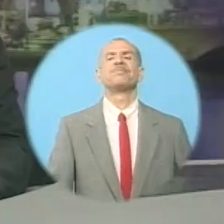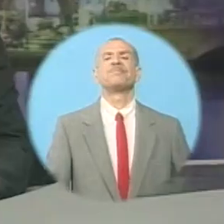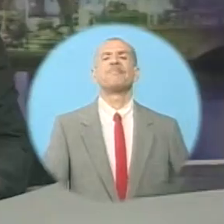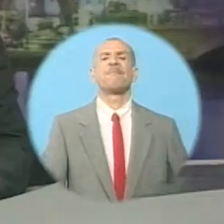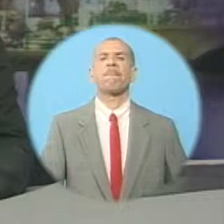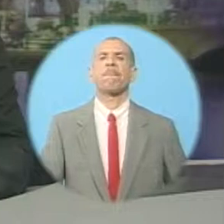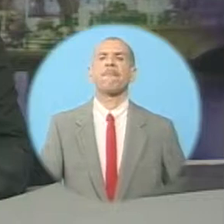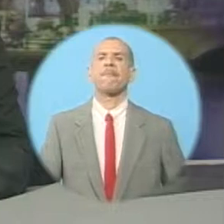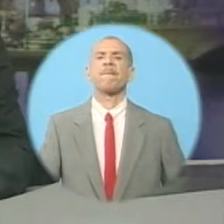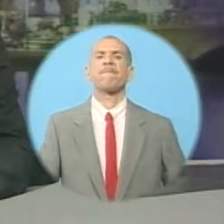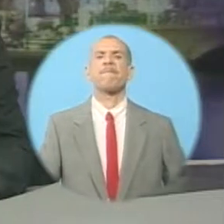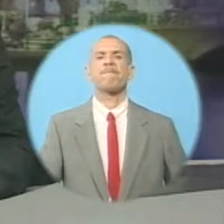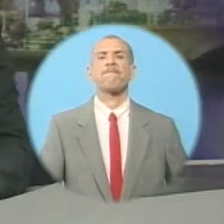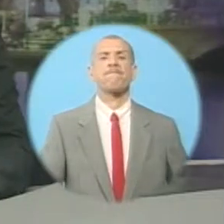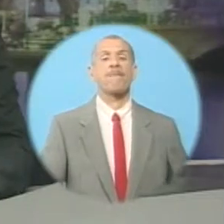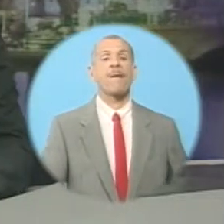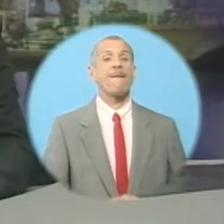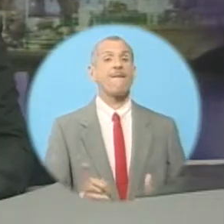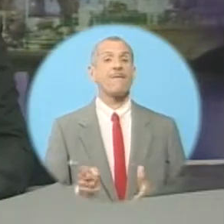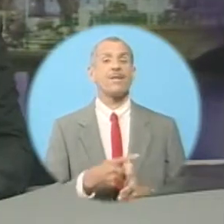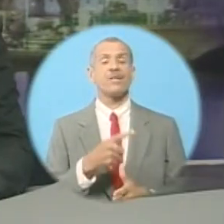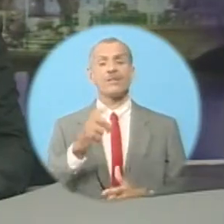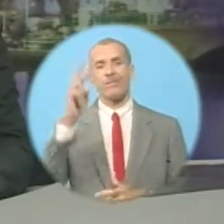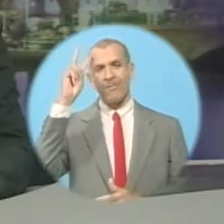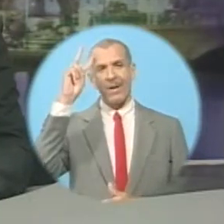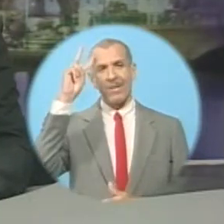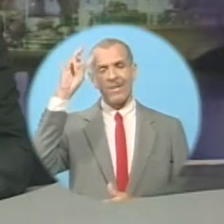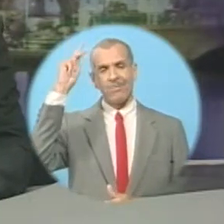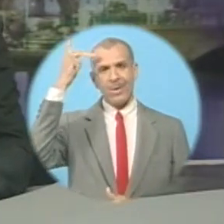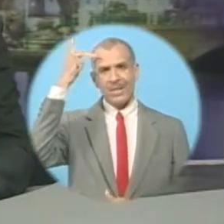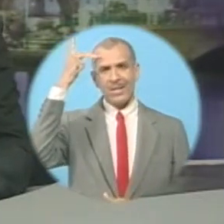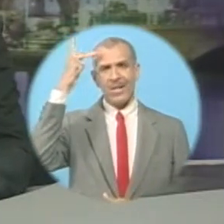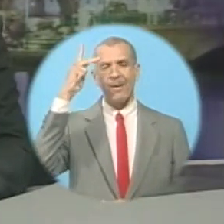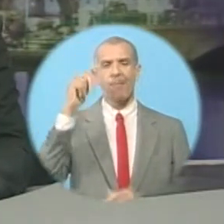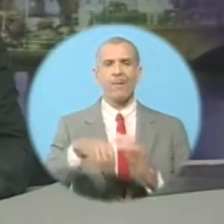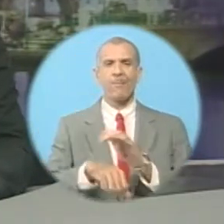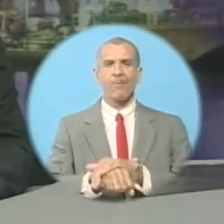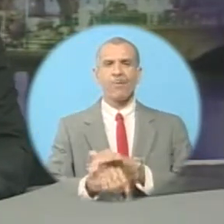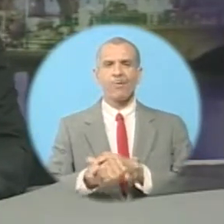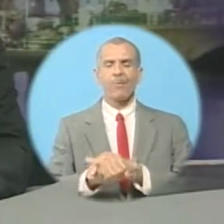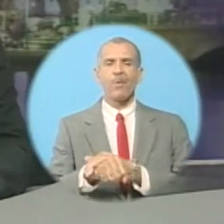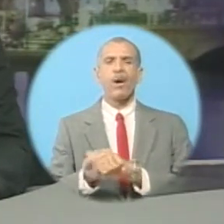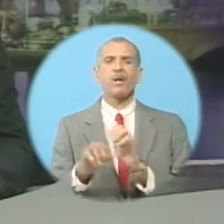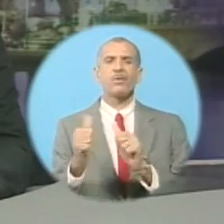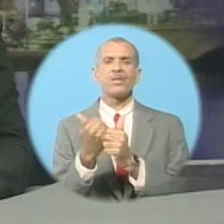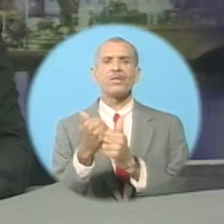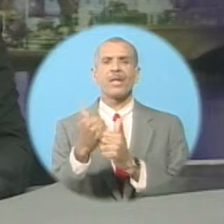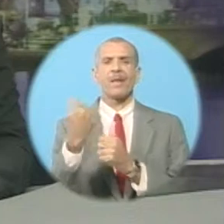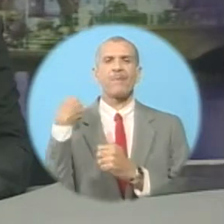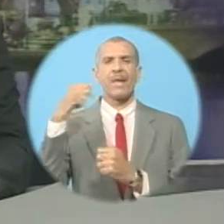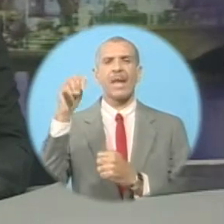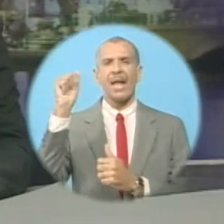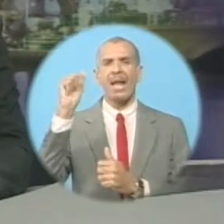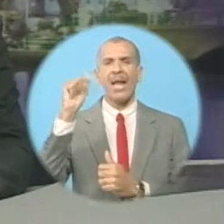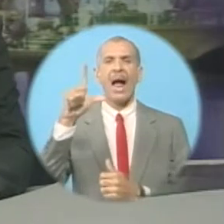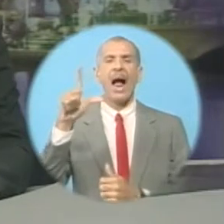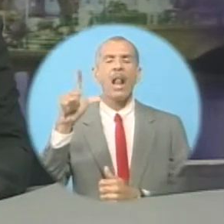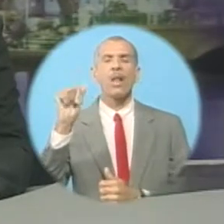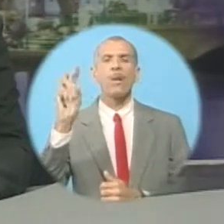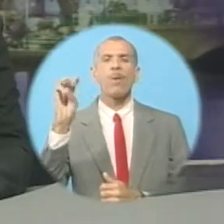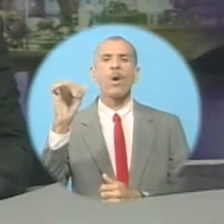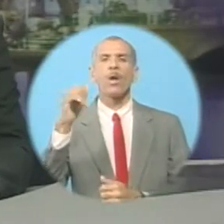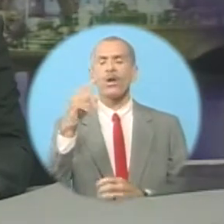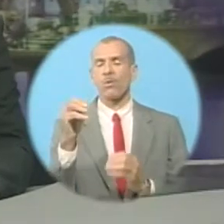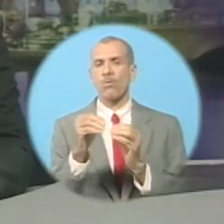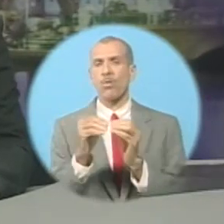ago. Well, first Vice President of the Barbados Football Association, Captain Al Walcott, wants more referees to